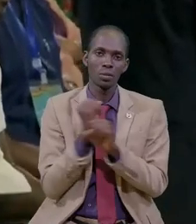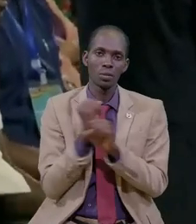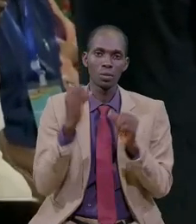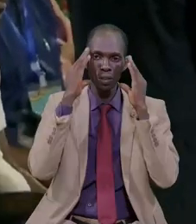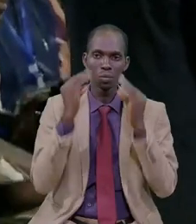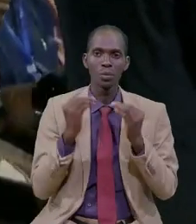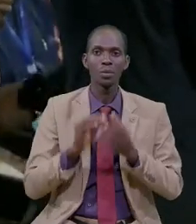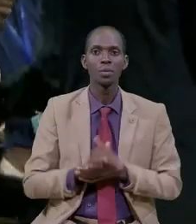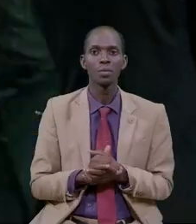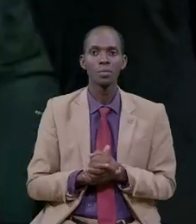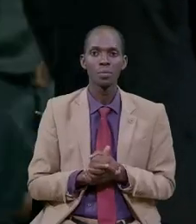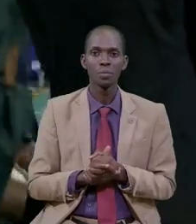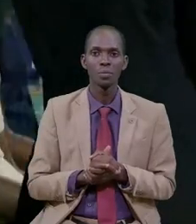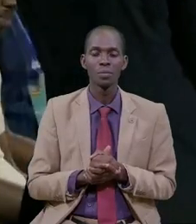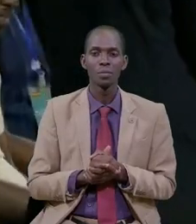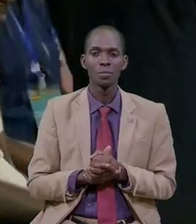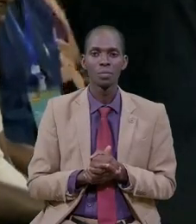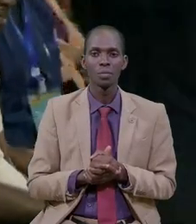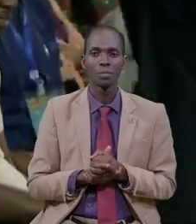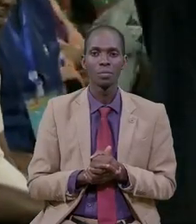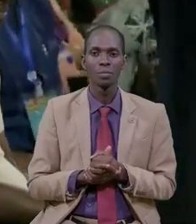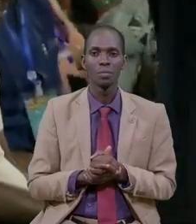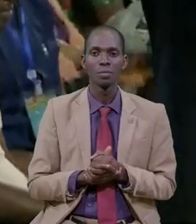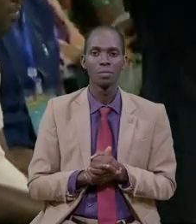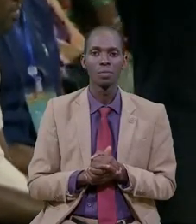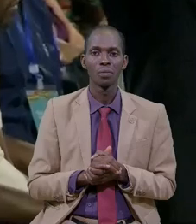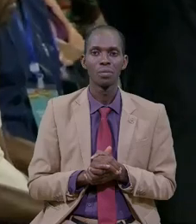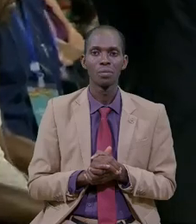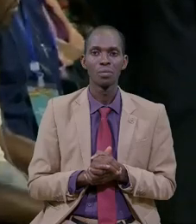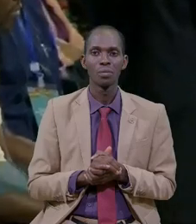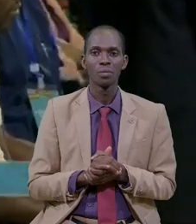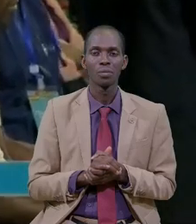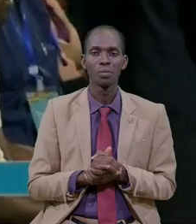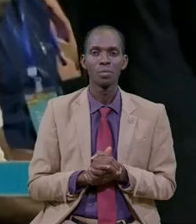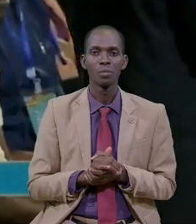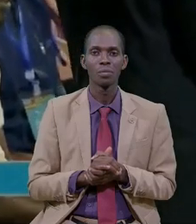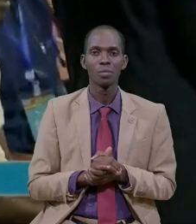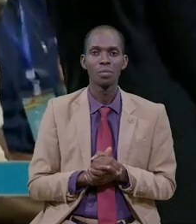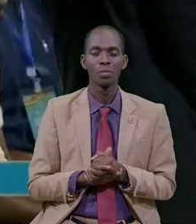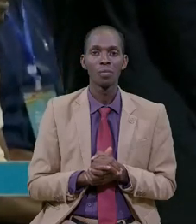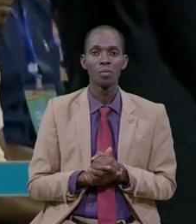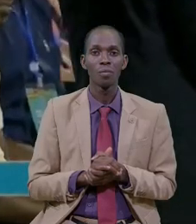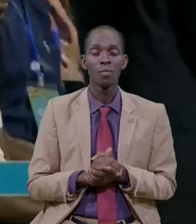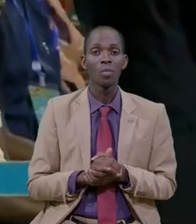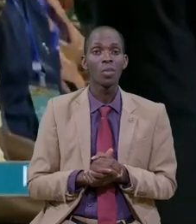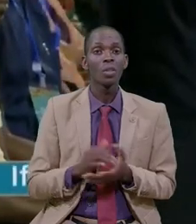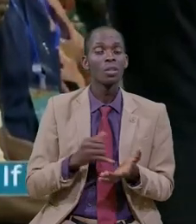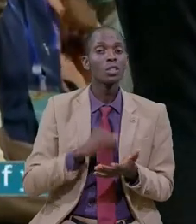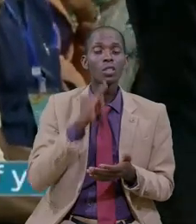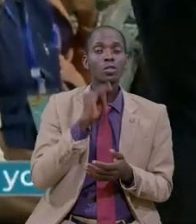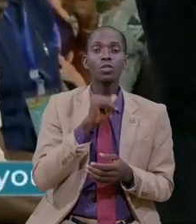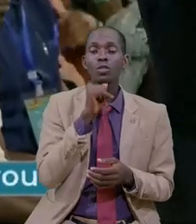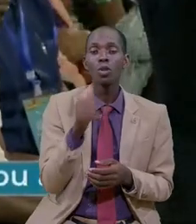aux conseillers, s'il vous plaît. It's not enough to raise up your hand at